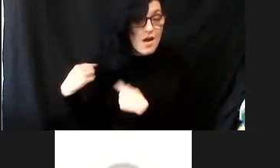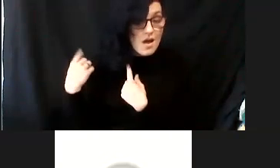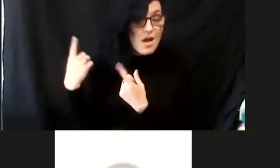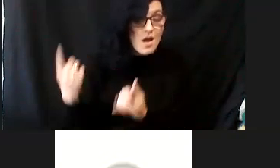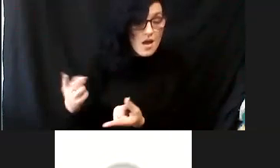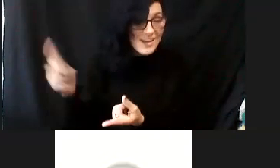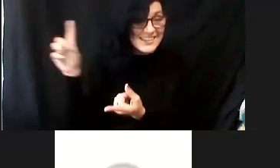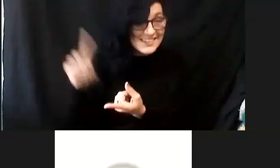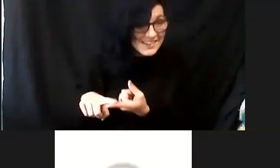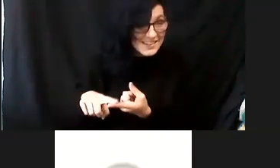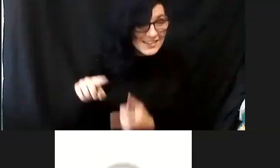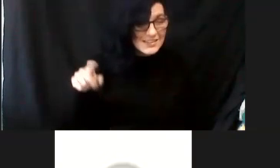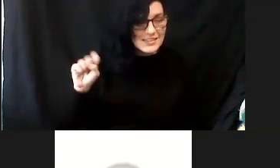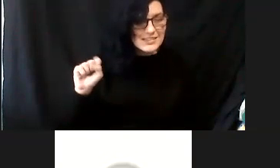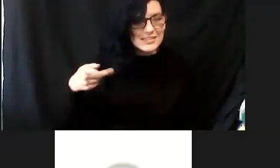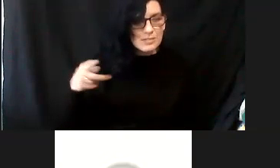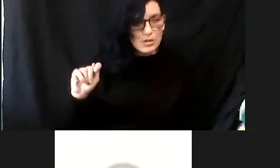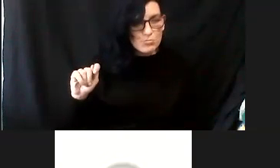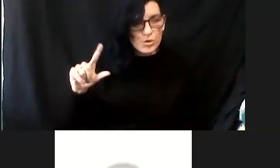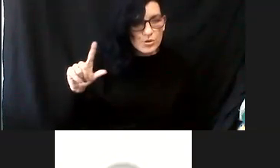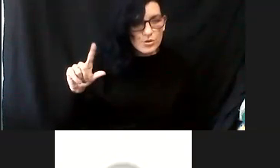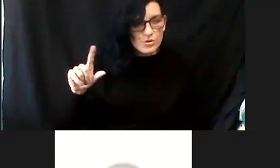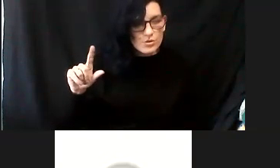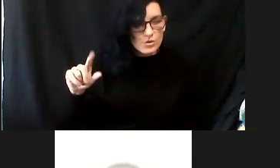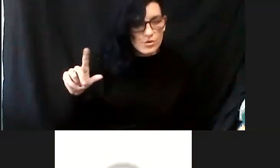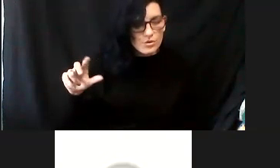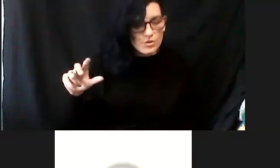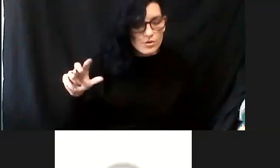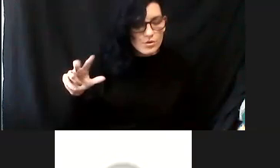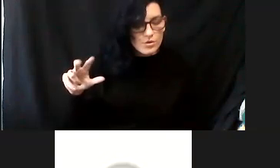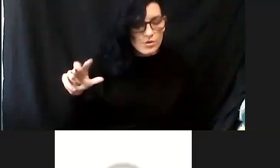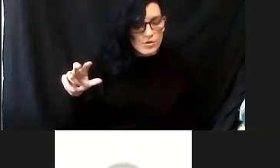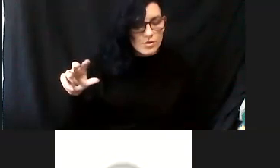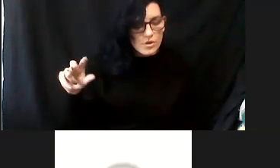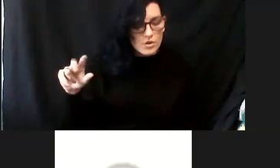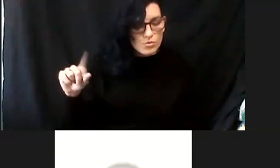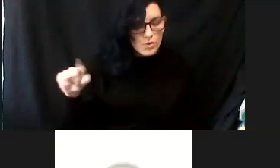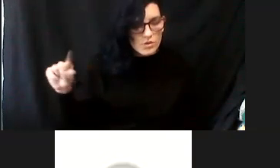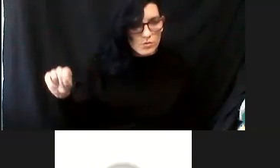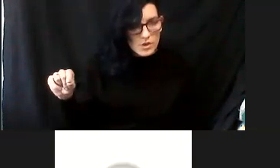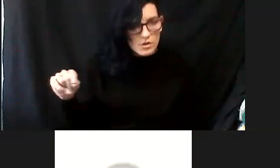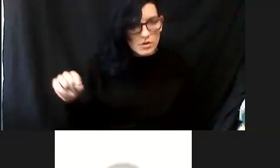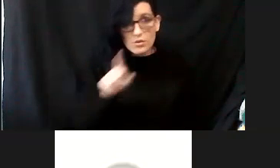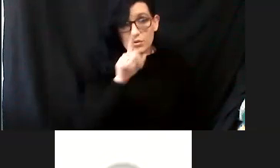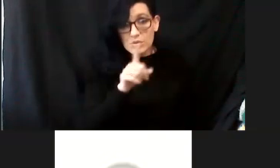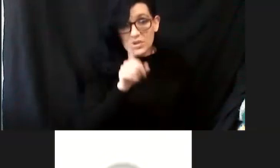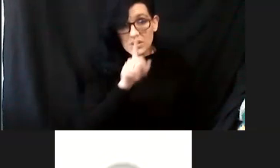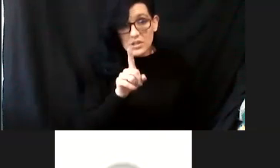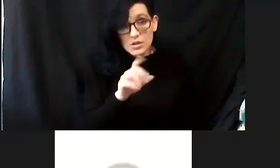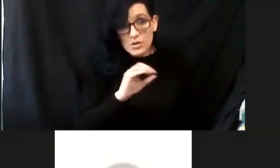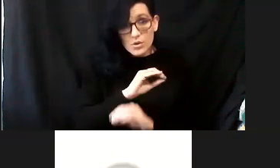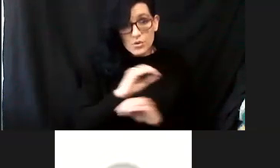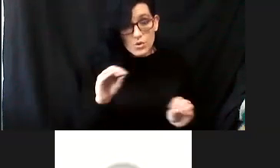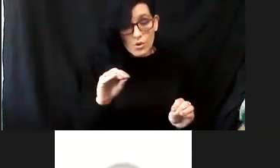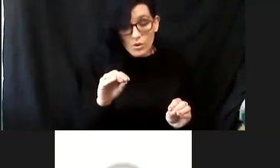Additionally, no new interest should be accruing on federal student loans that are held by the